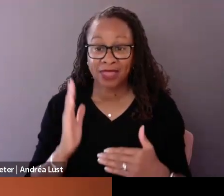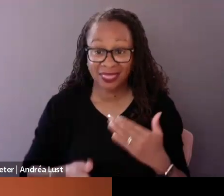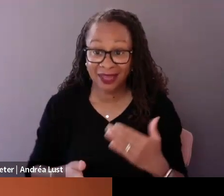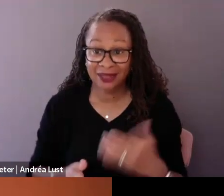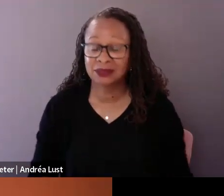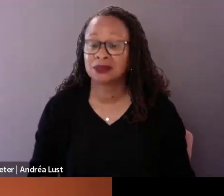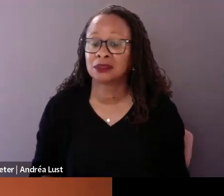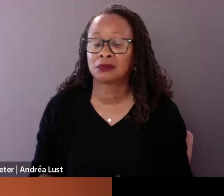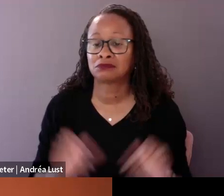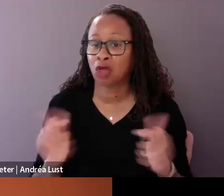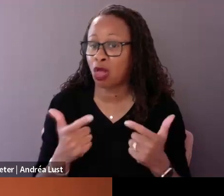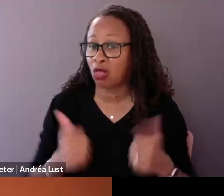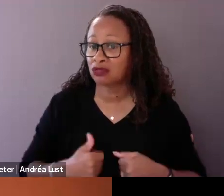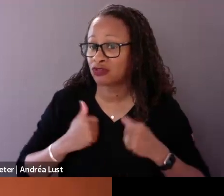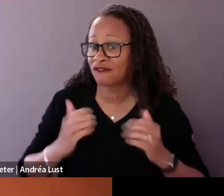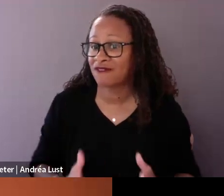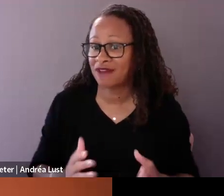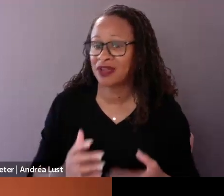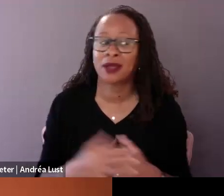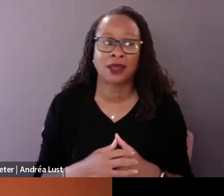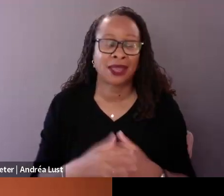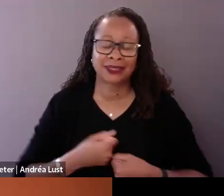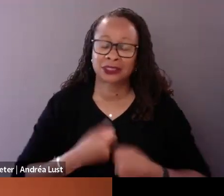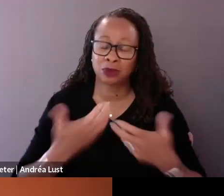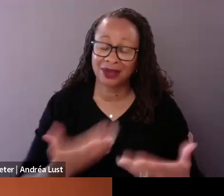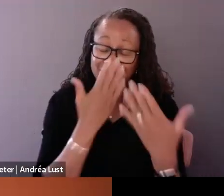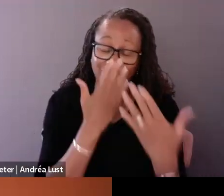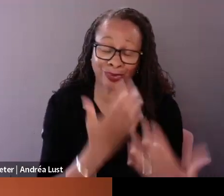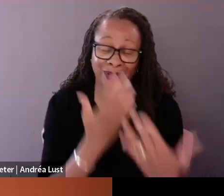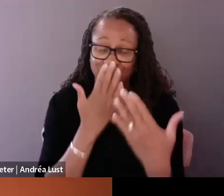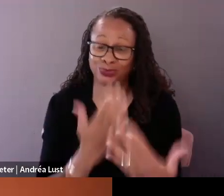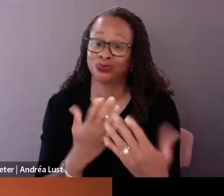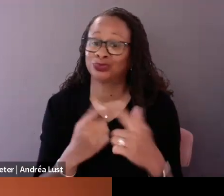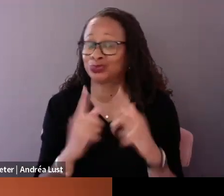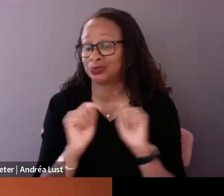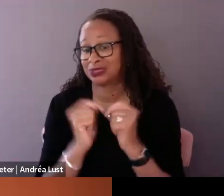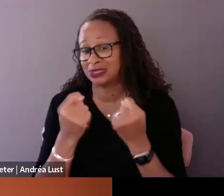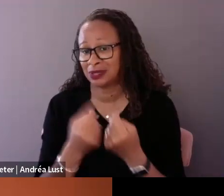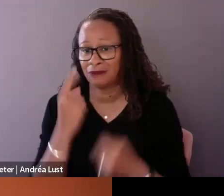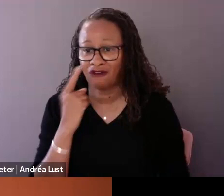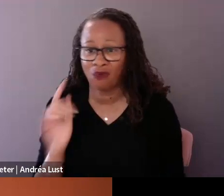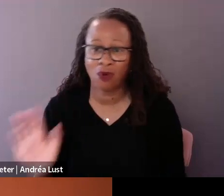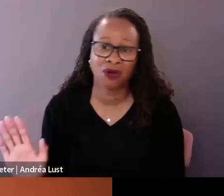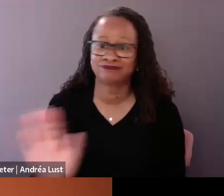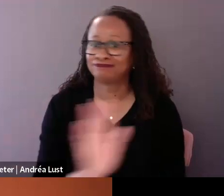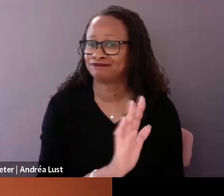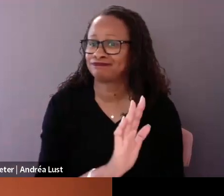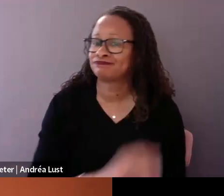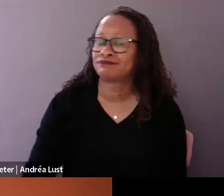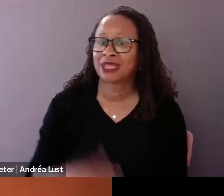know, all of the survivors express a lot of gratitude to the team for not only